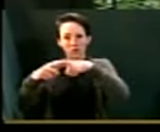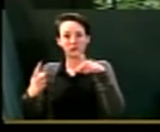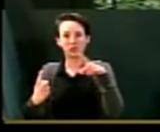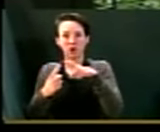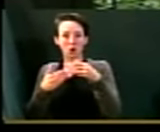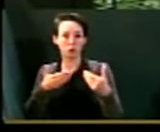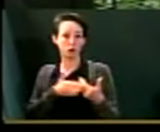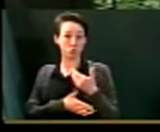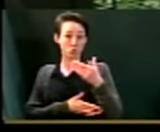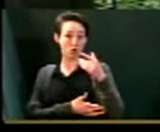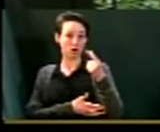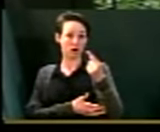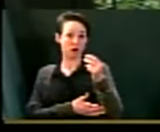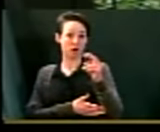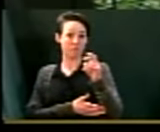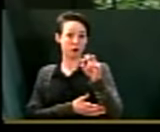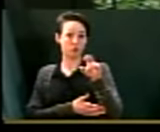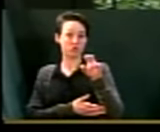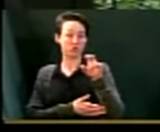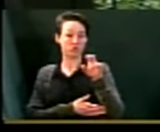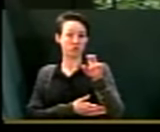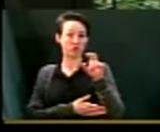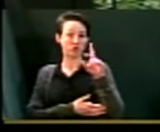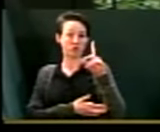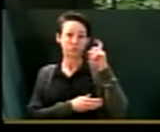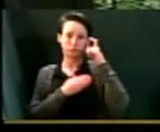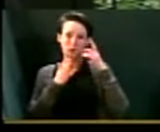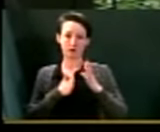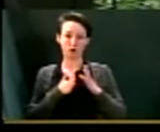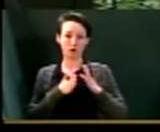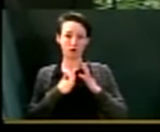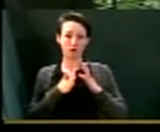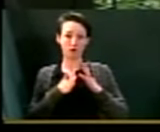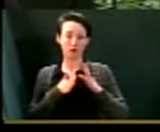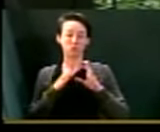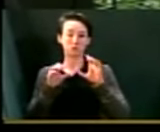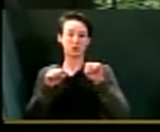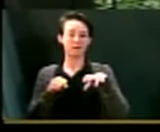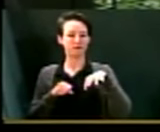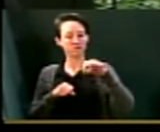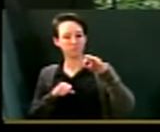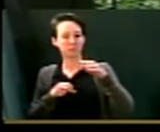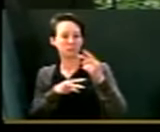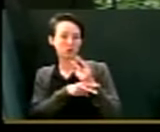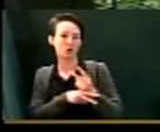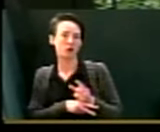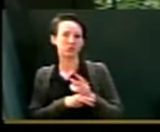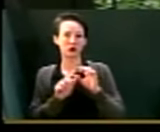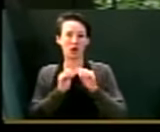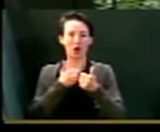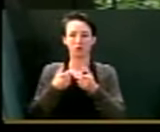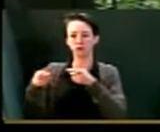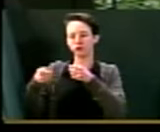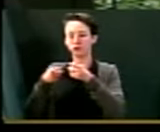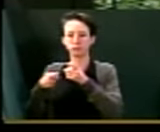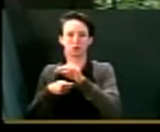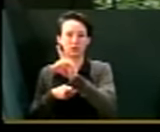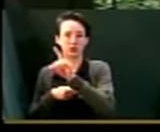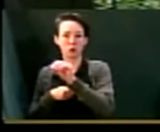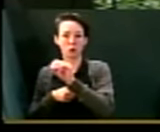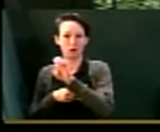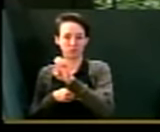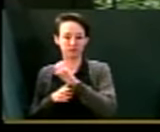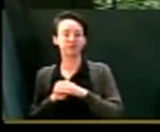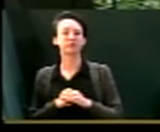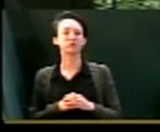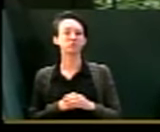governor in place who can find a way to get a handle on our Department of Education. Second. However that needs to be